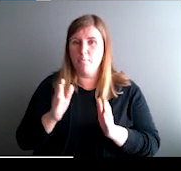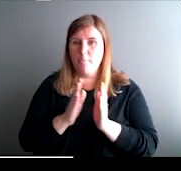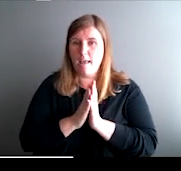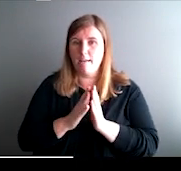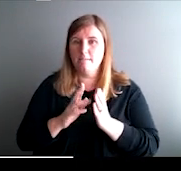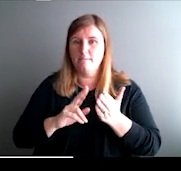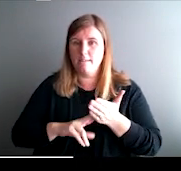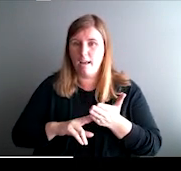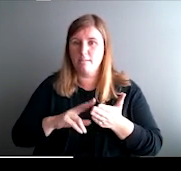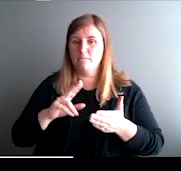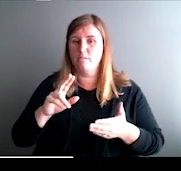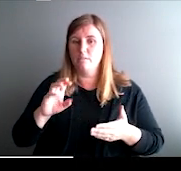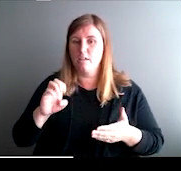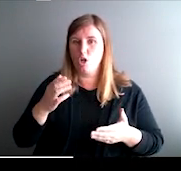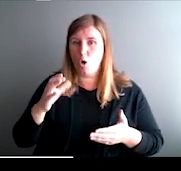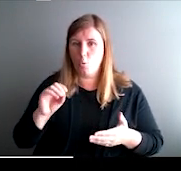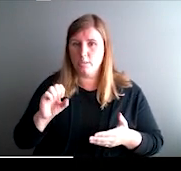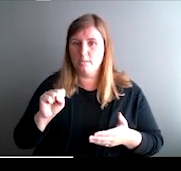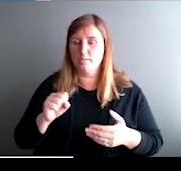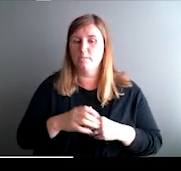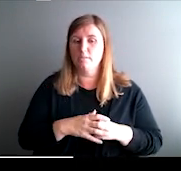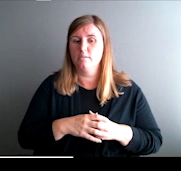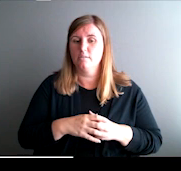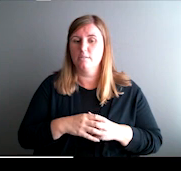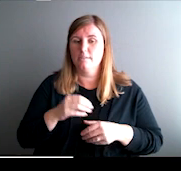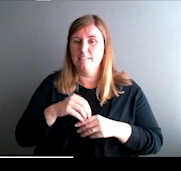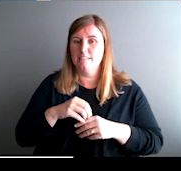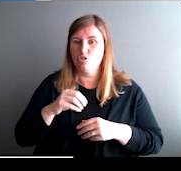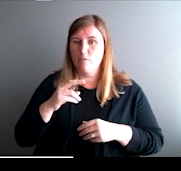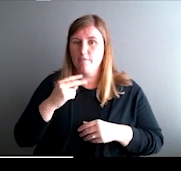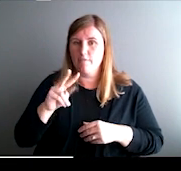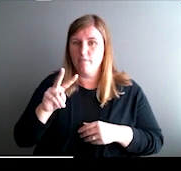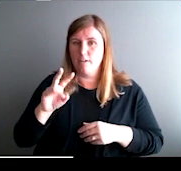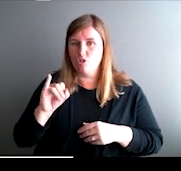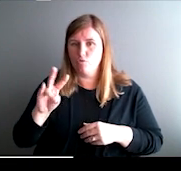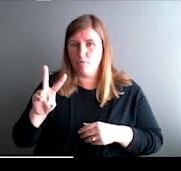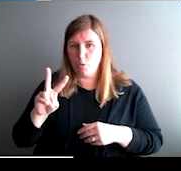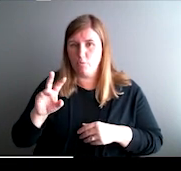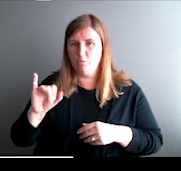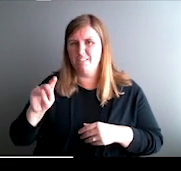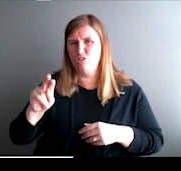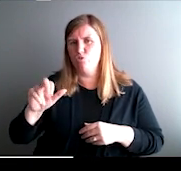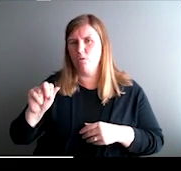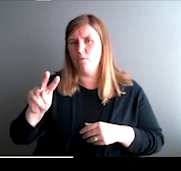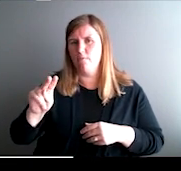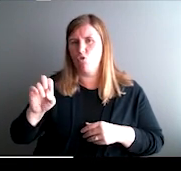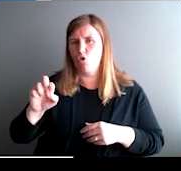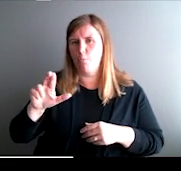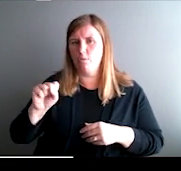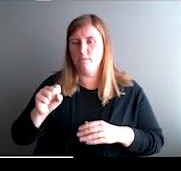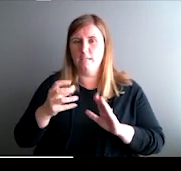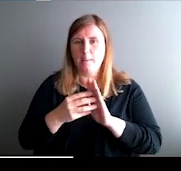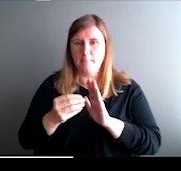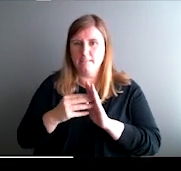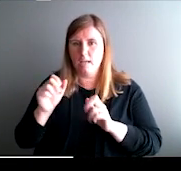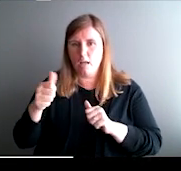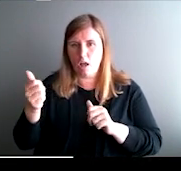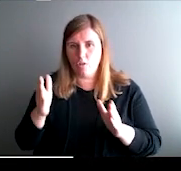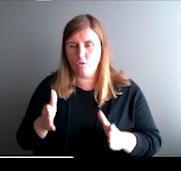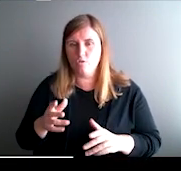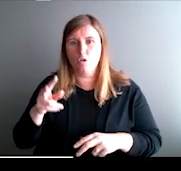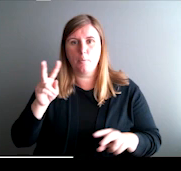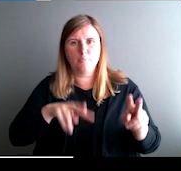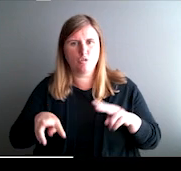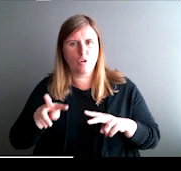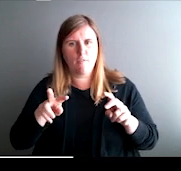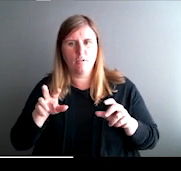tacts, echoics, intraverbals, as well as other things like responding as a listener, imitating others, observing people